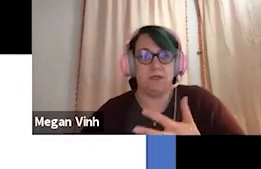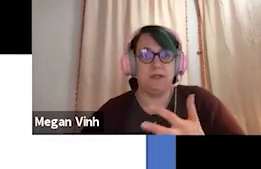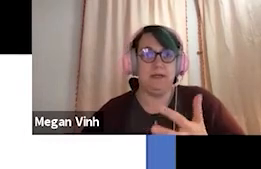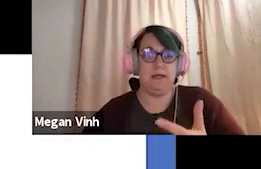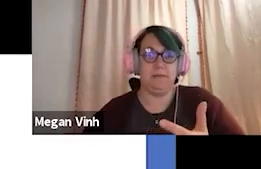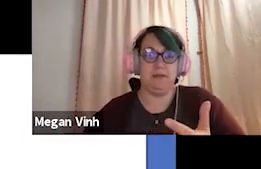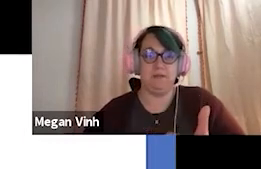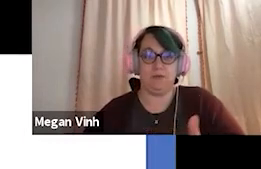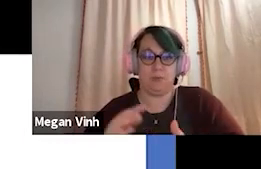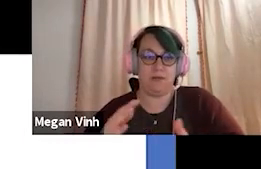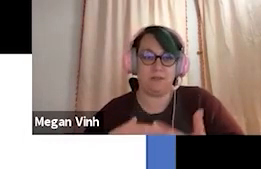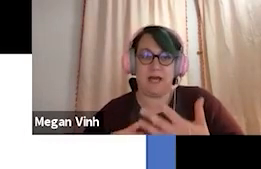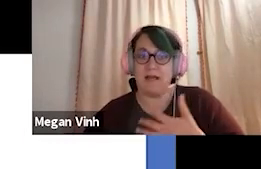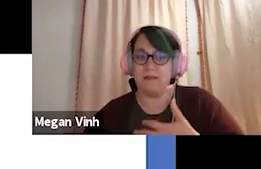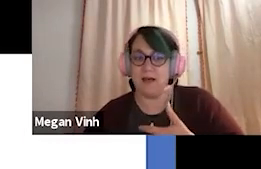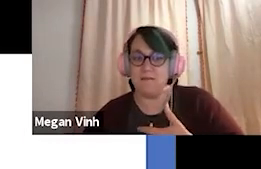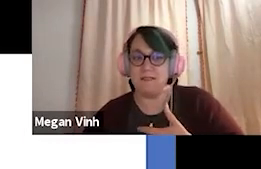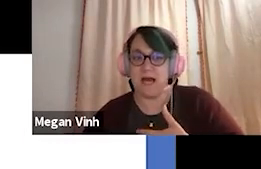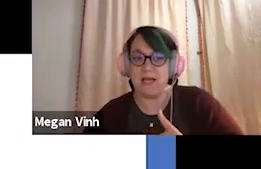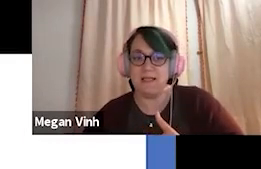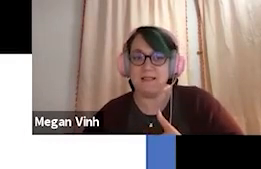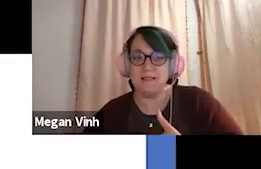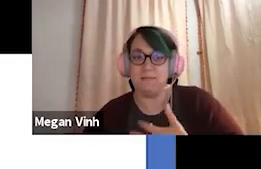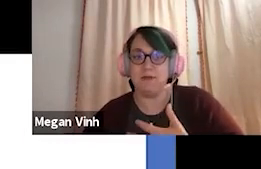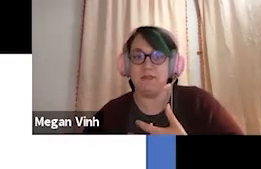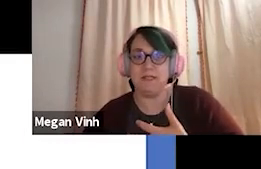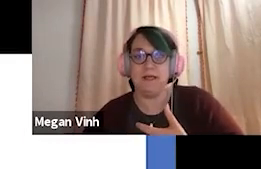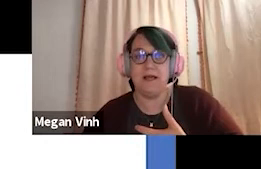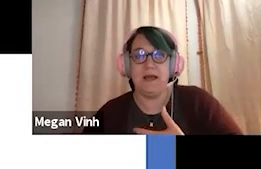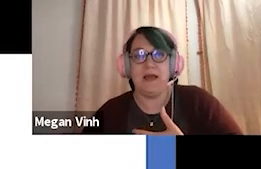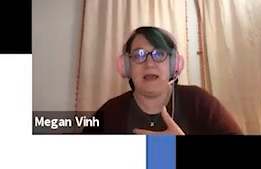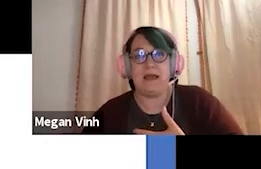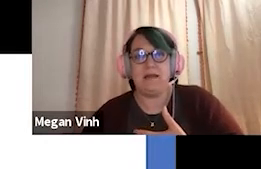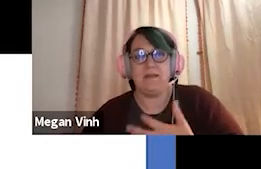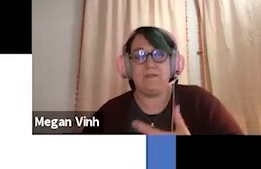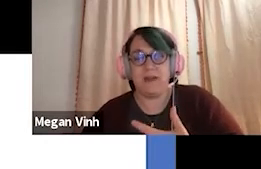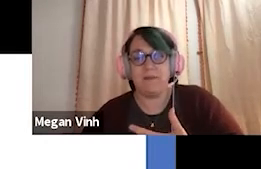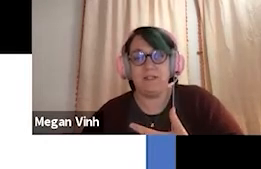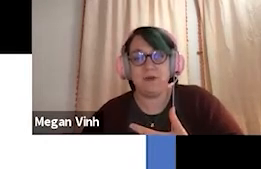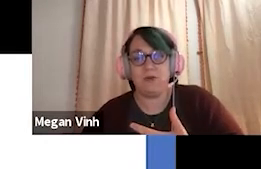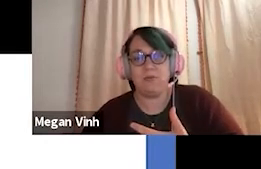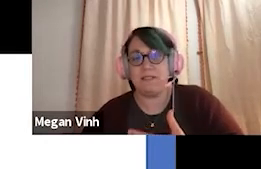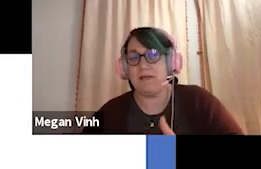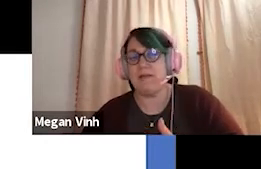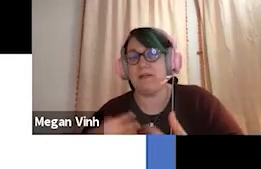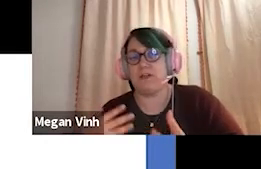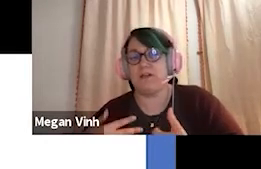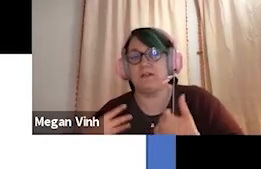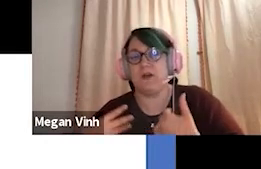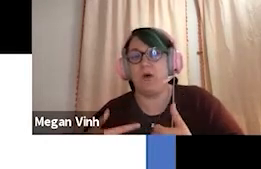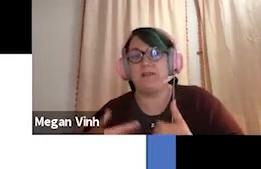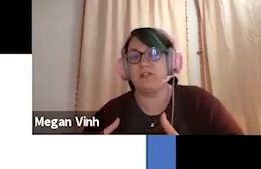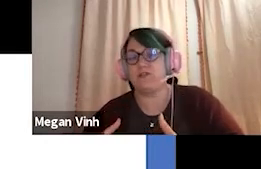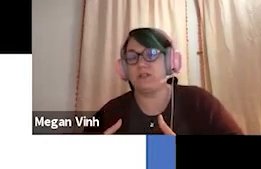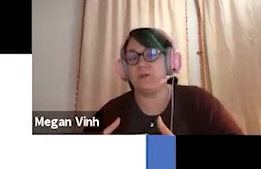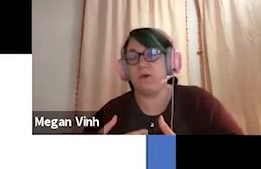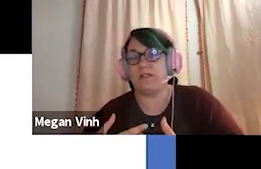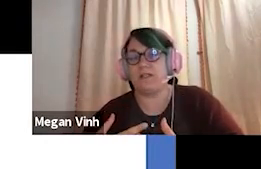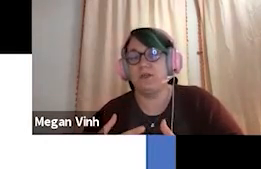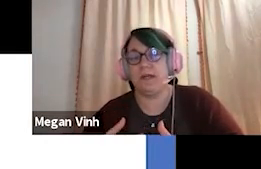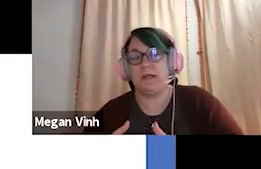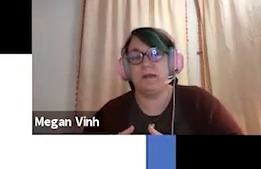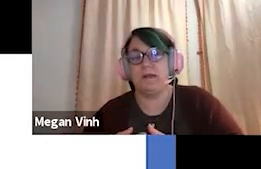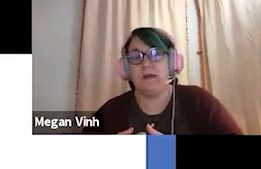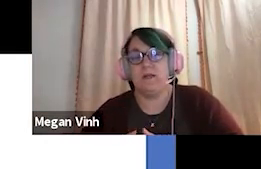to, his older brother Ty loves science and building. And the family told Miss Amy that Chantel is always interested in what